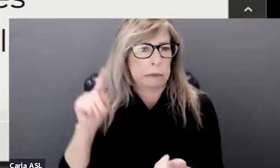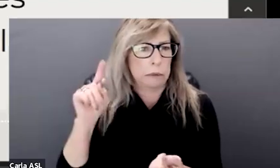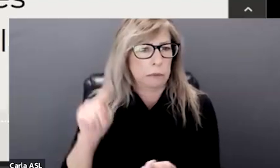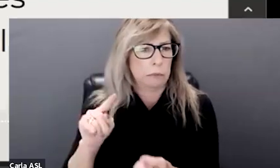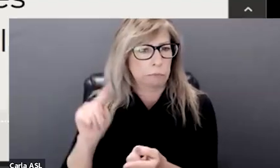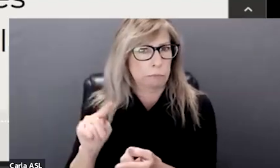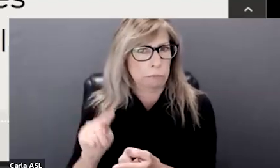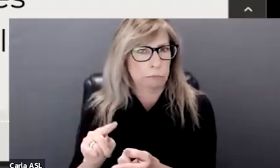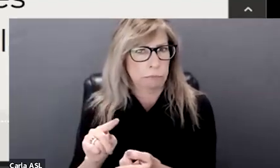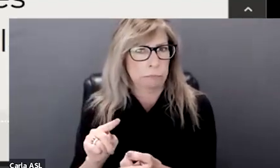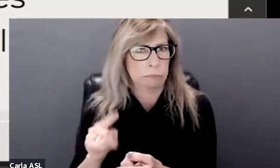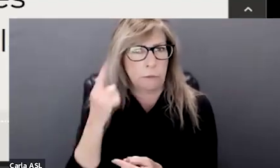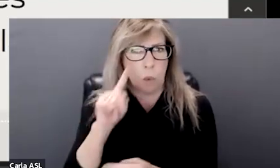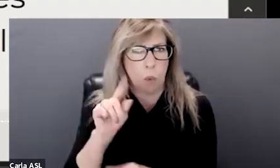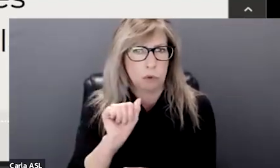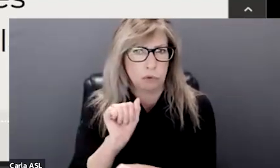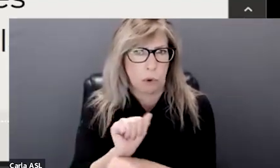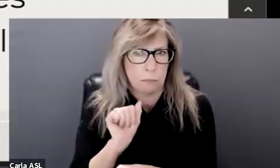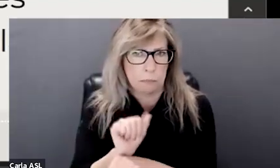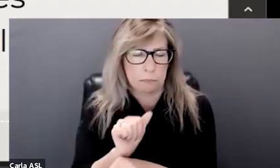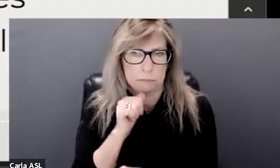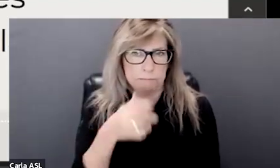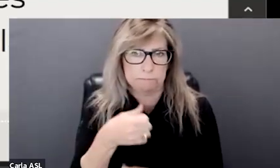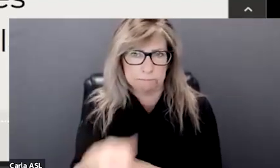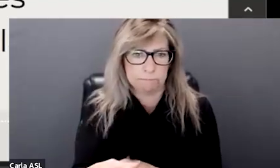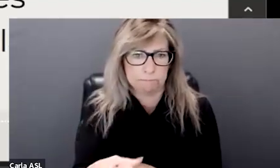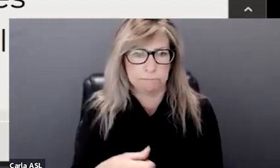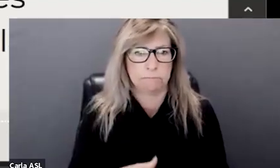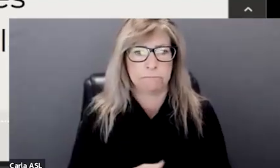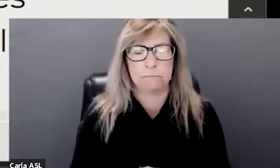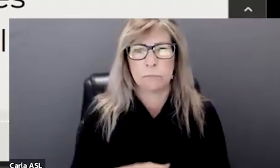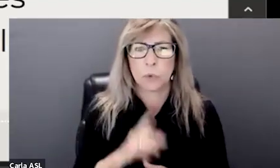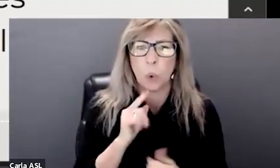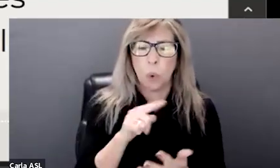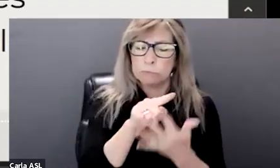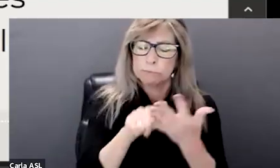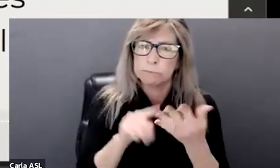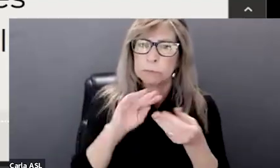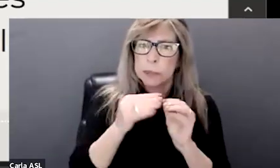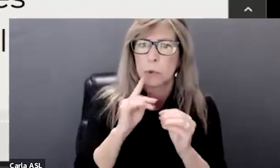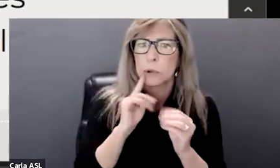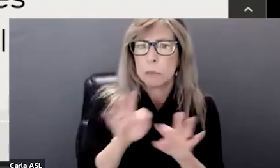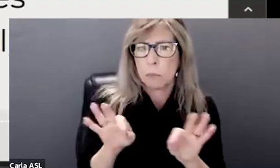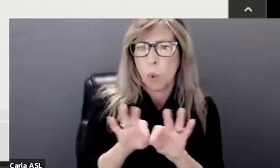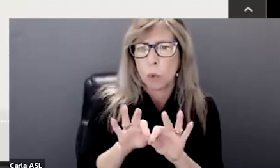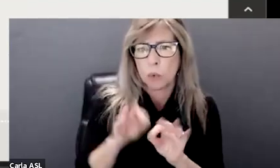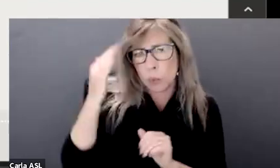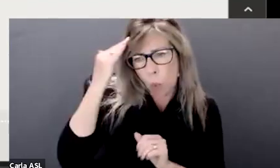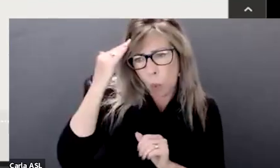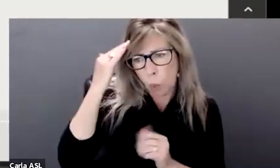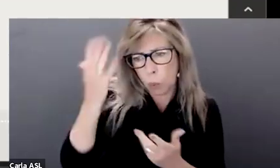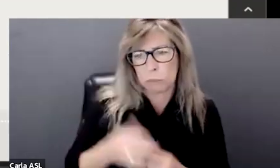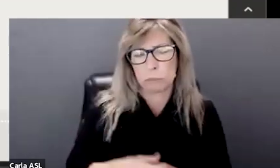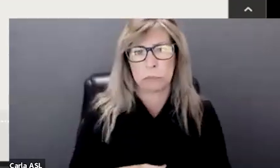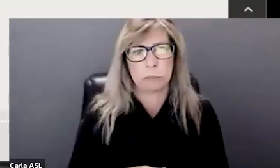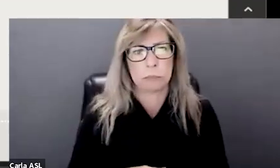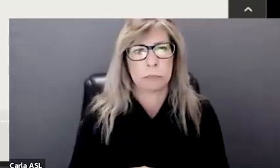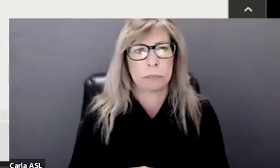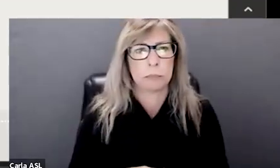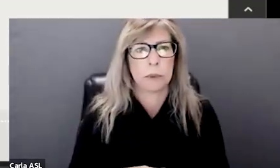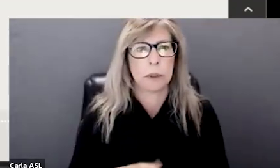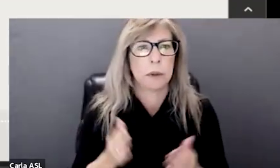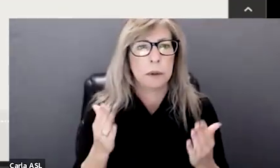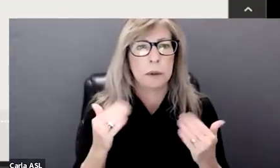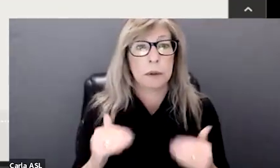Canadian society, and it's important for us to know, and certainly for organizations to be aware of. Moving to slide 8.